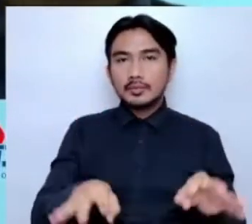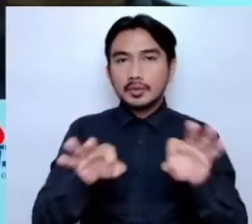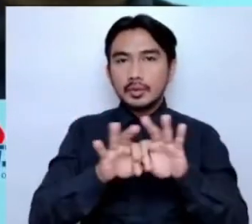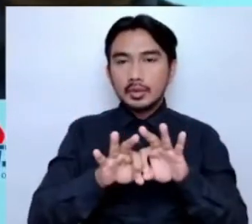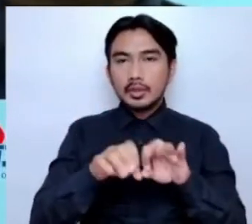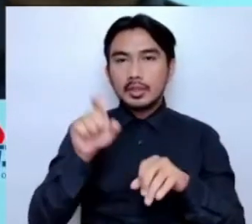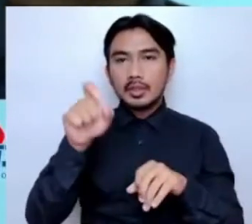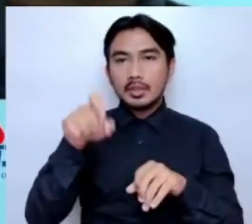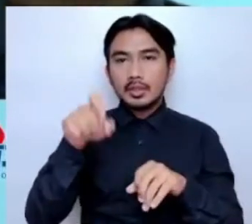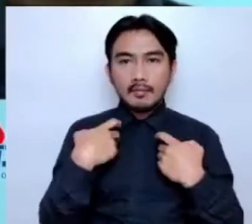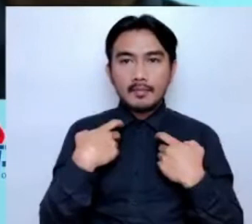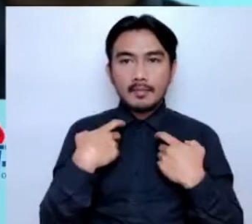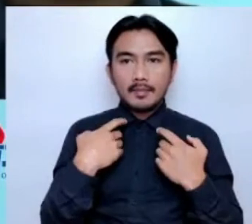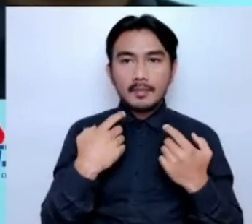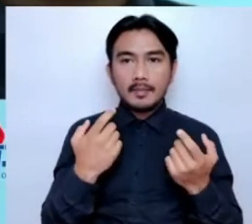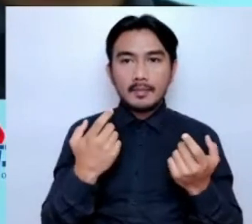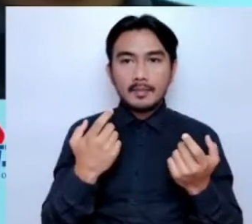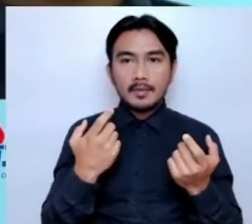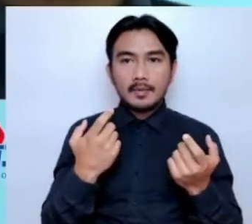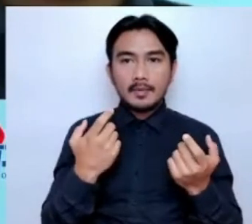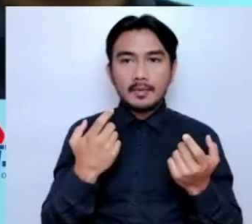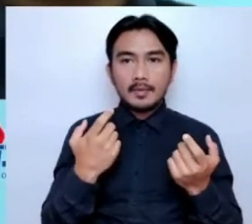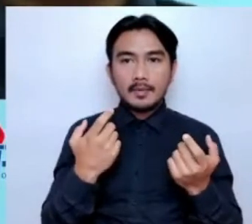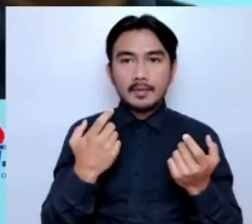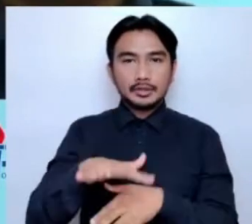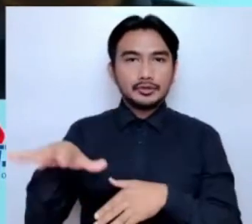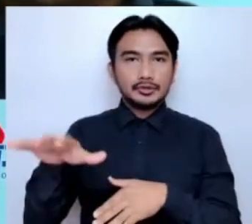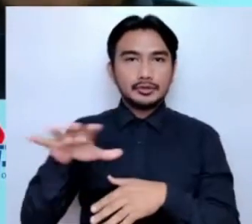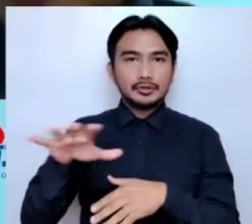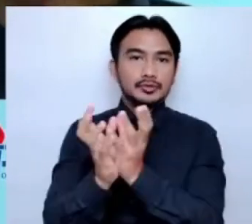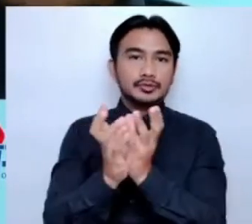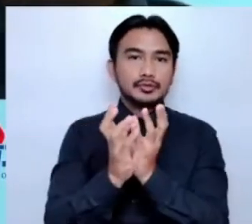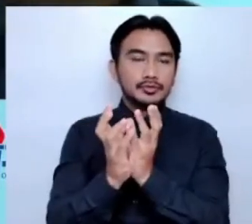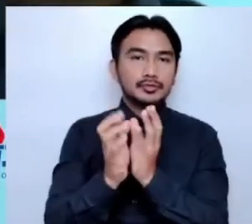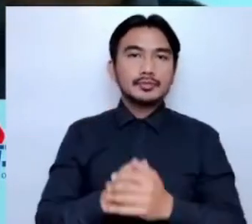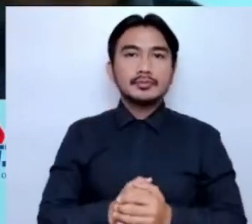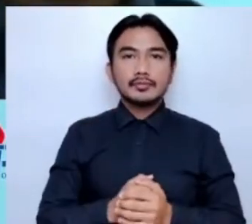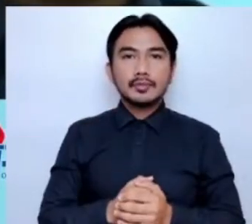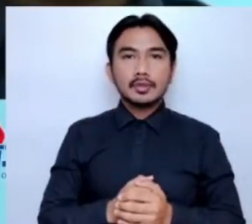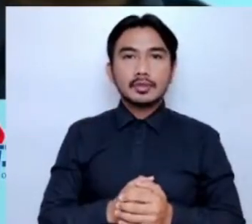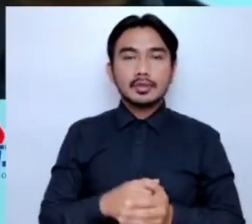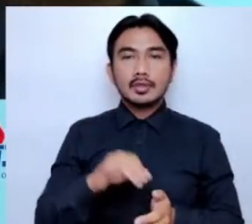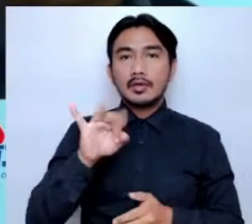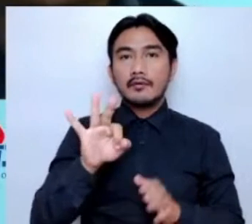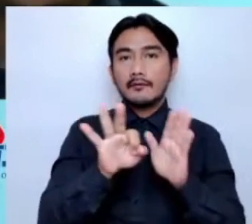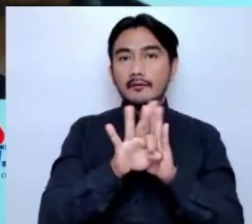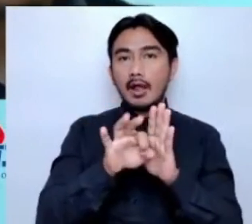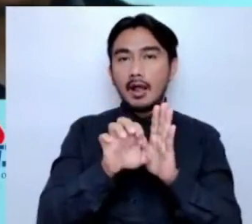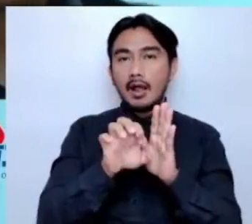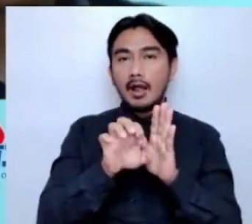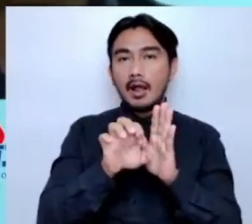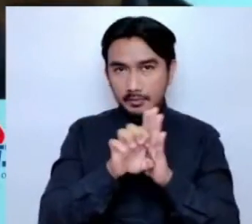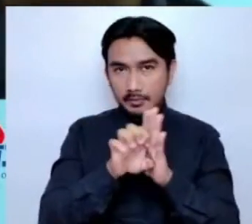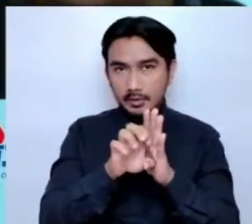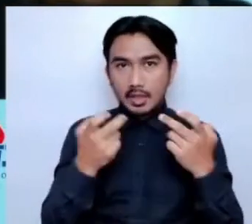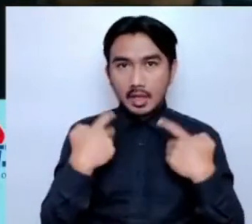prevailing community quarantine in your community. If suddenly there had been a